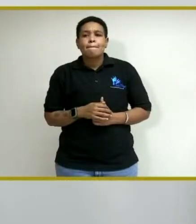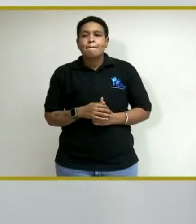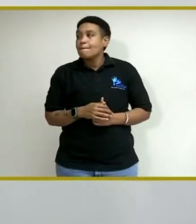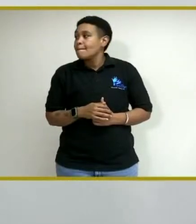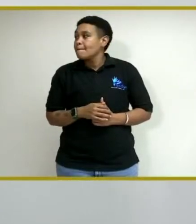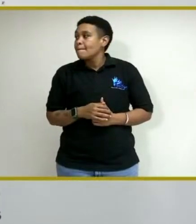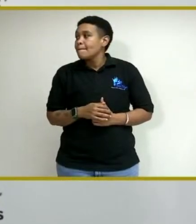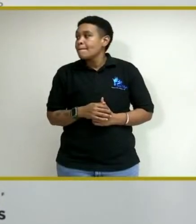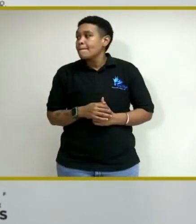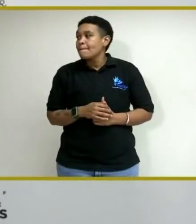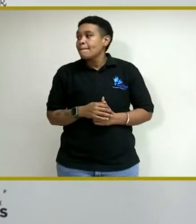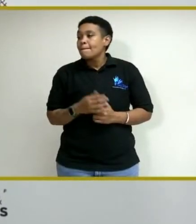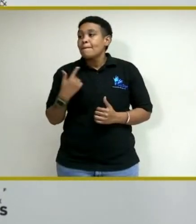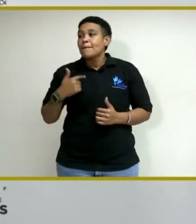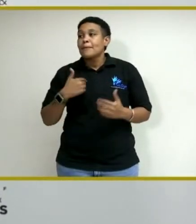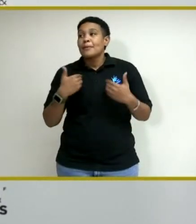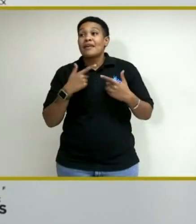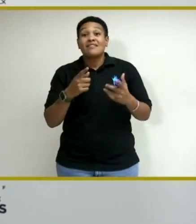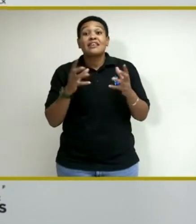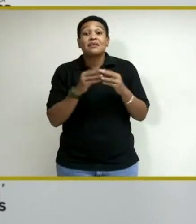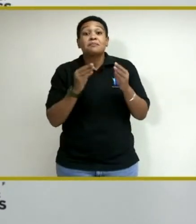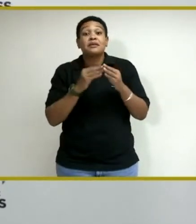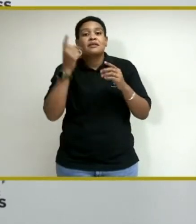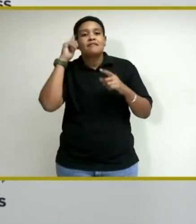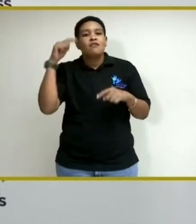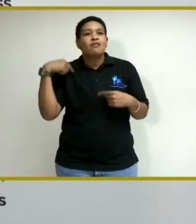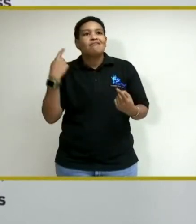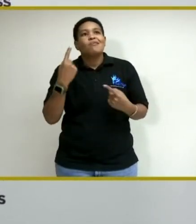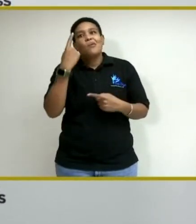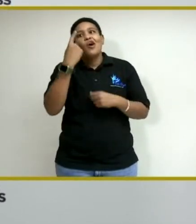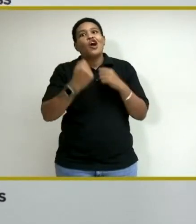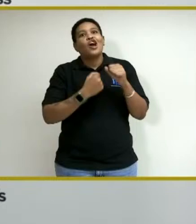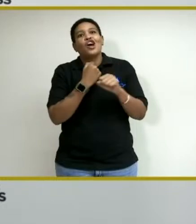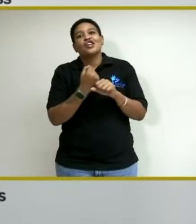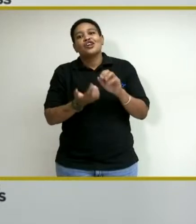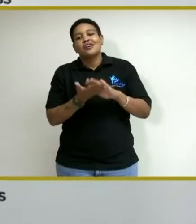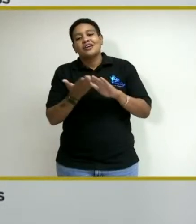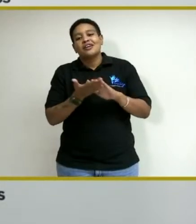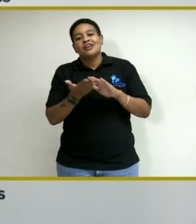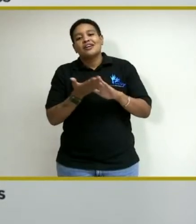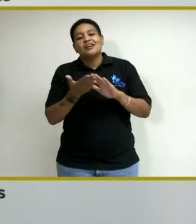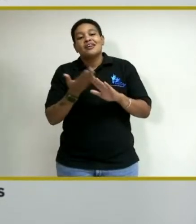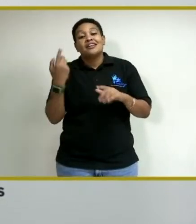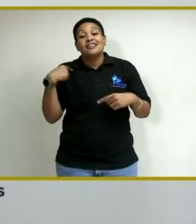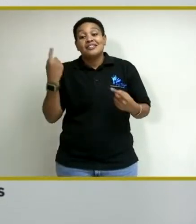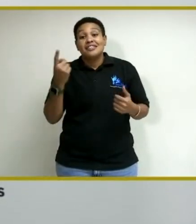briefings for well over a year, and since the first case on March 10th,